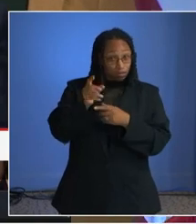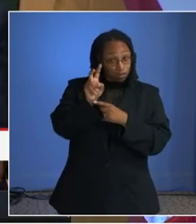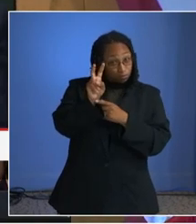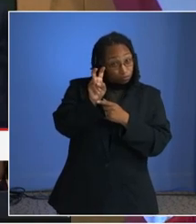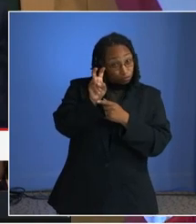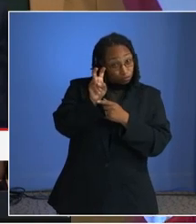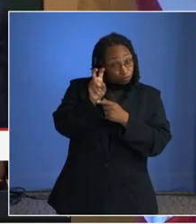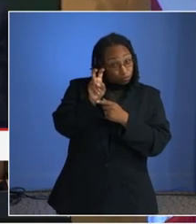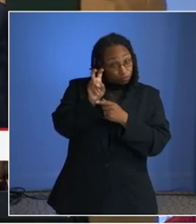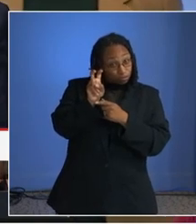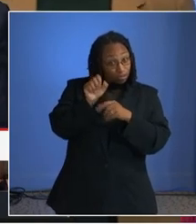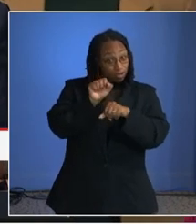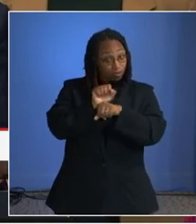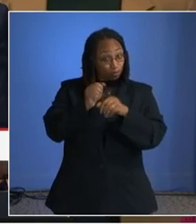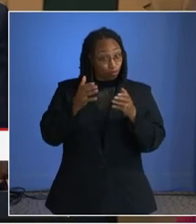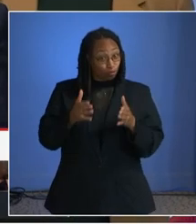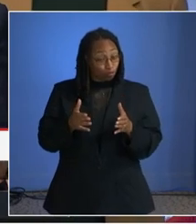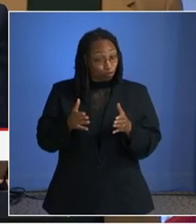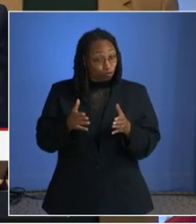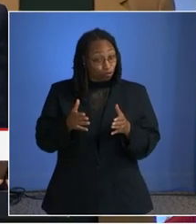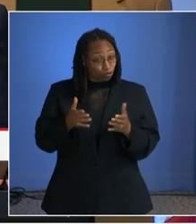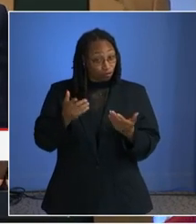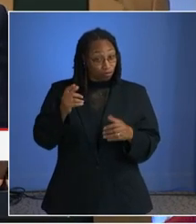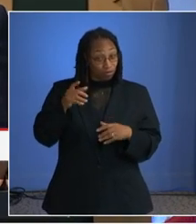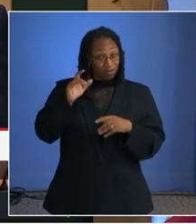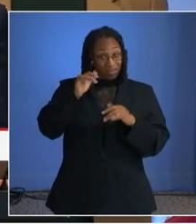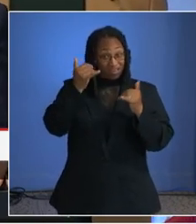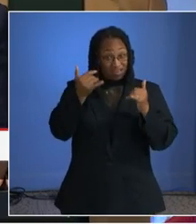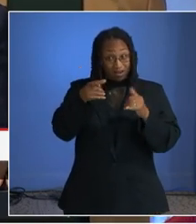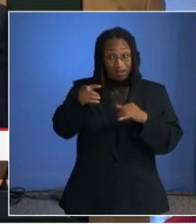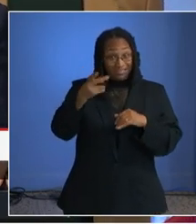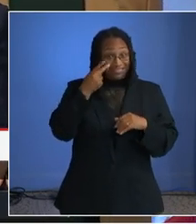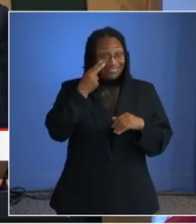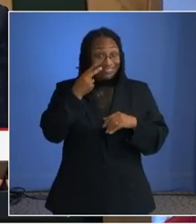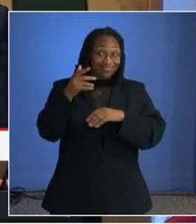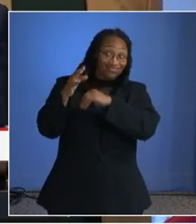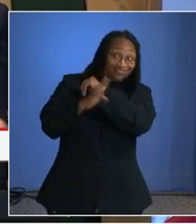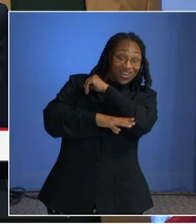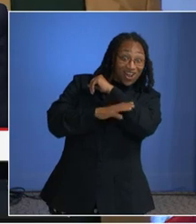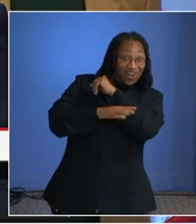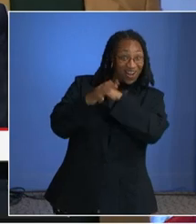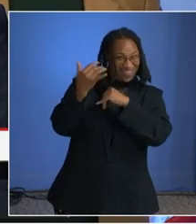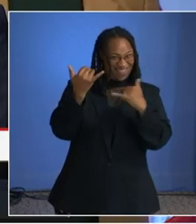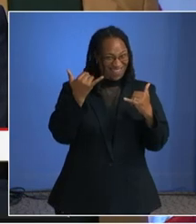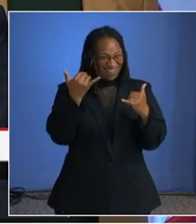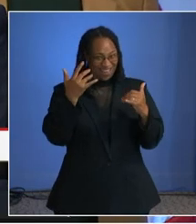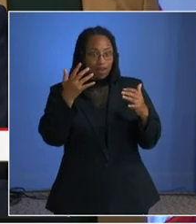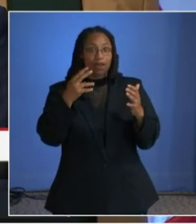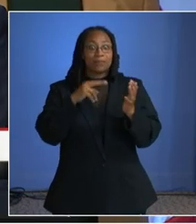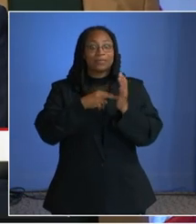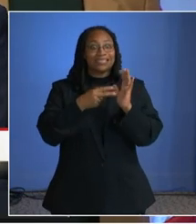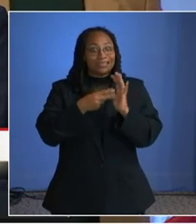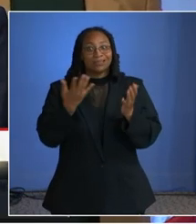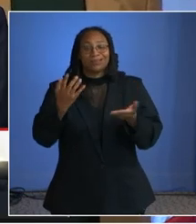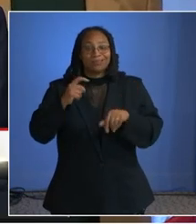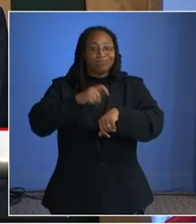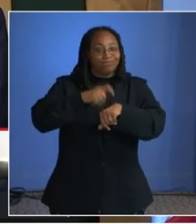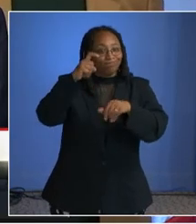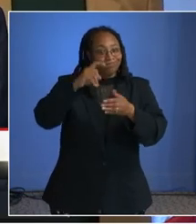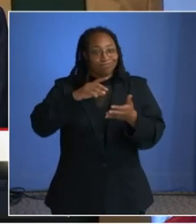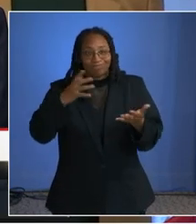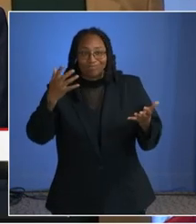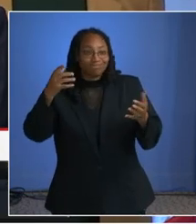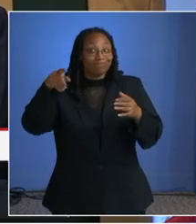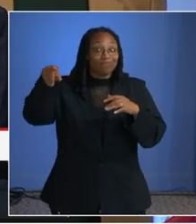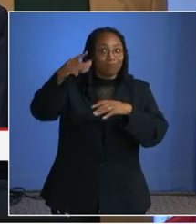this year. So they are ready to launch leaf season in November. But they're on track and